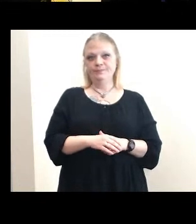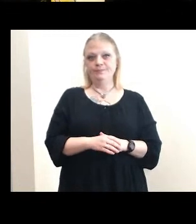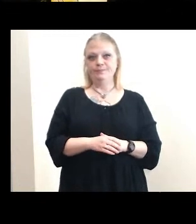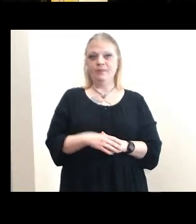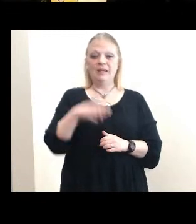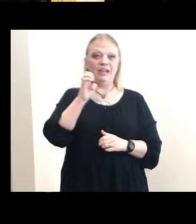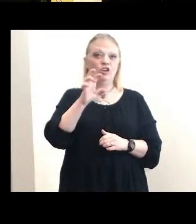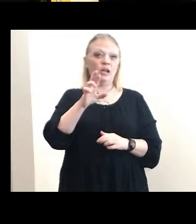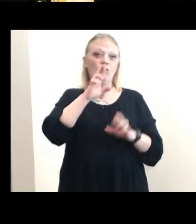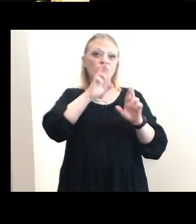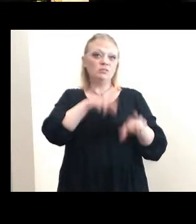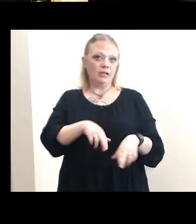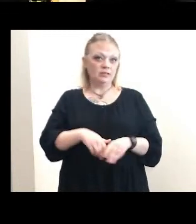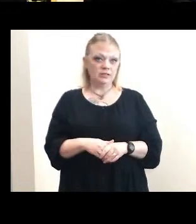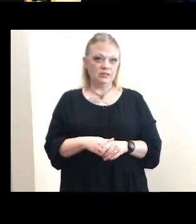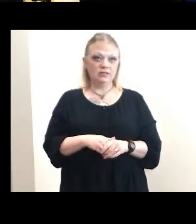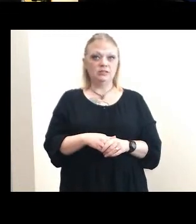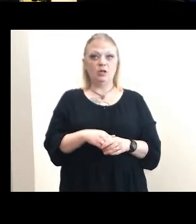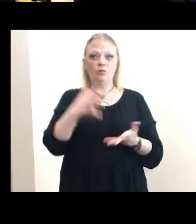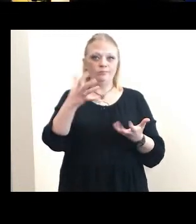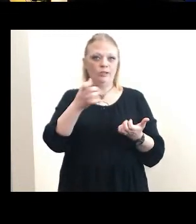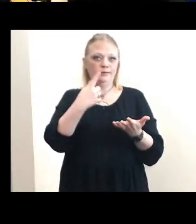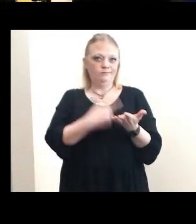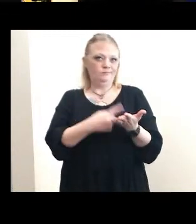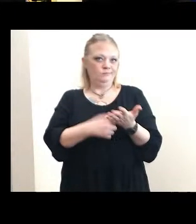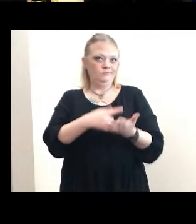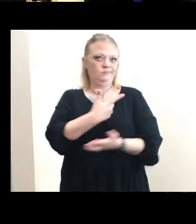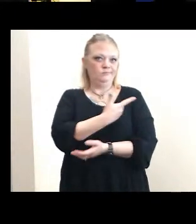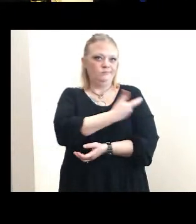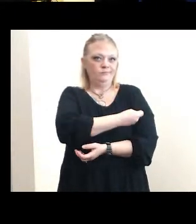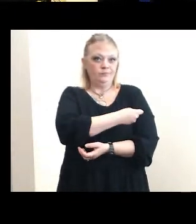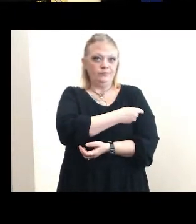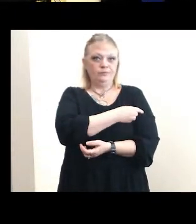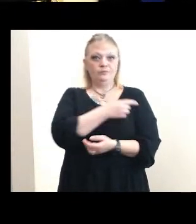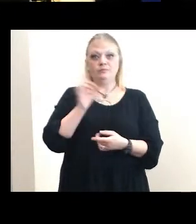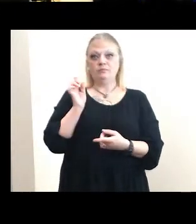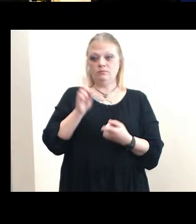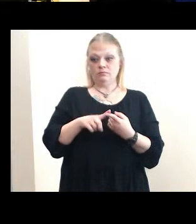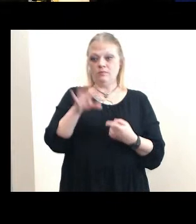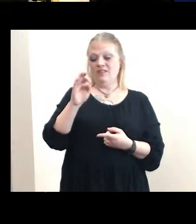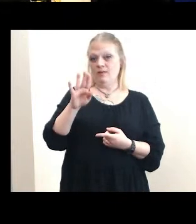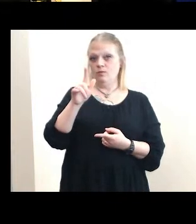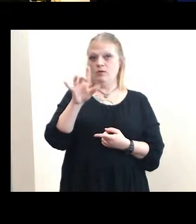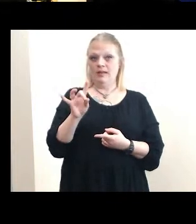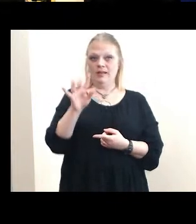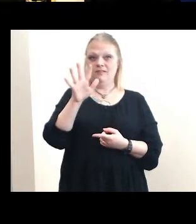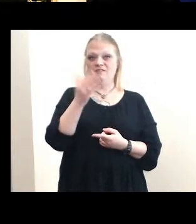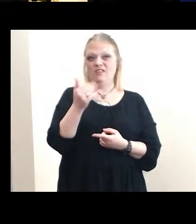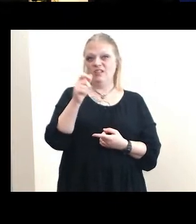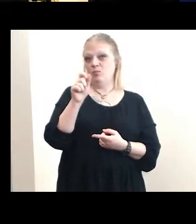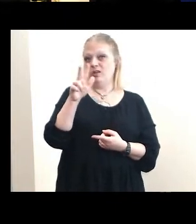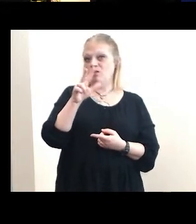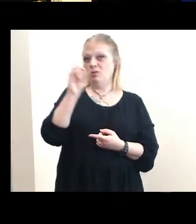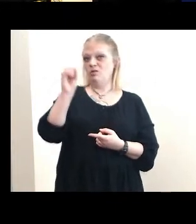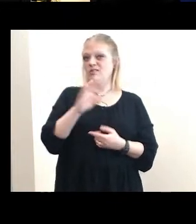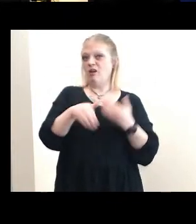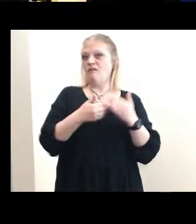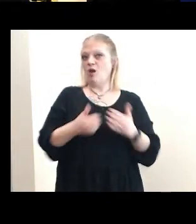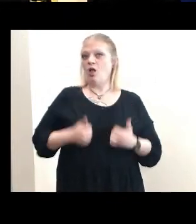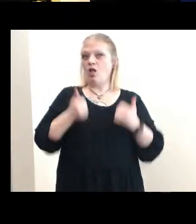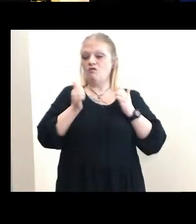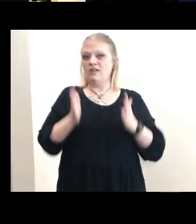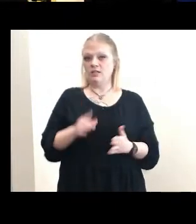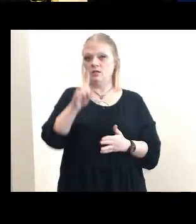Erie County response. We're going to talk about the vaccine. Through February 28th, 15.3% of all Erie County residents, or